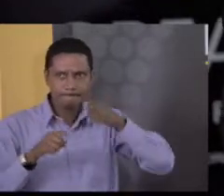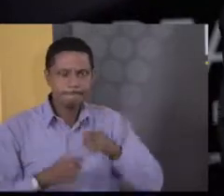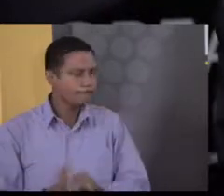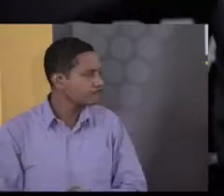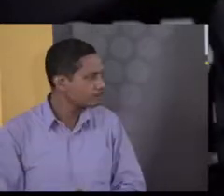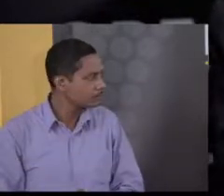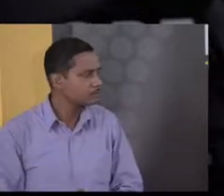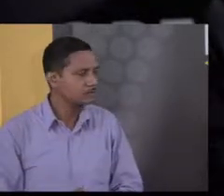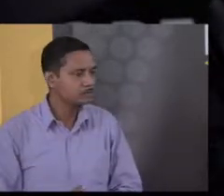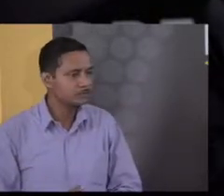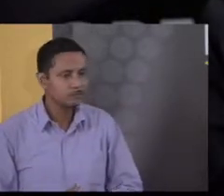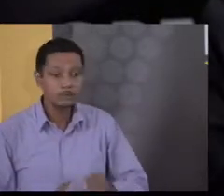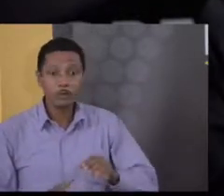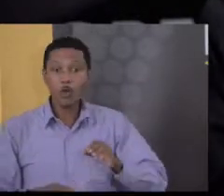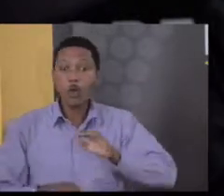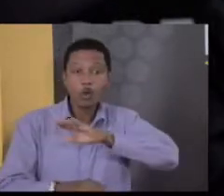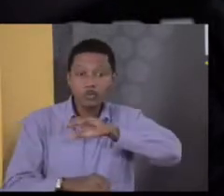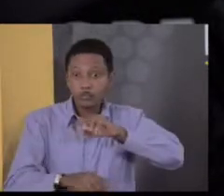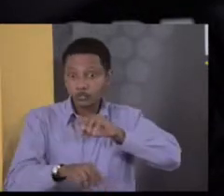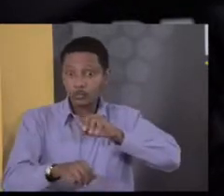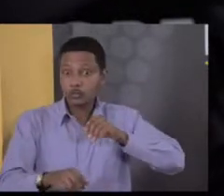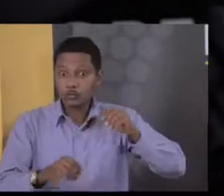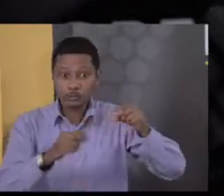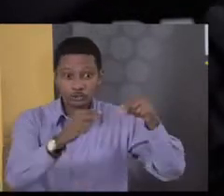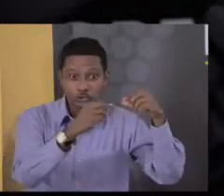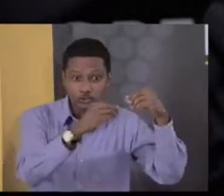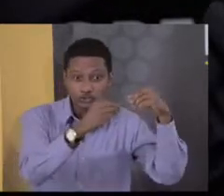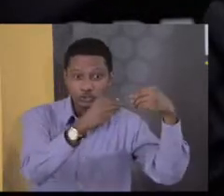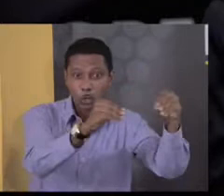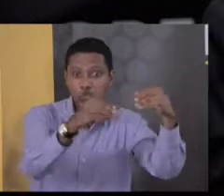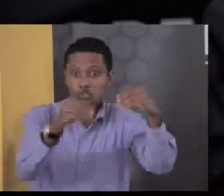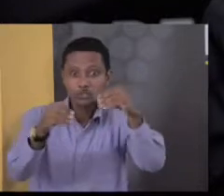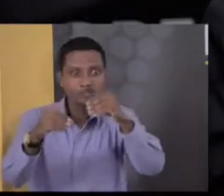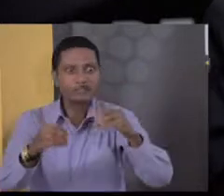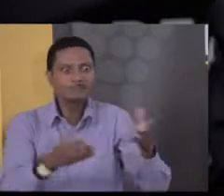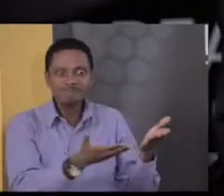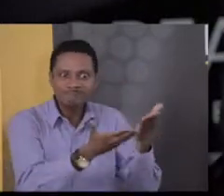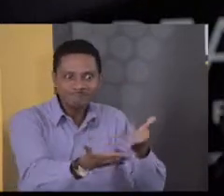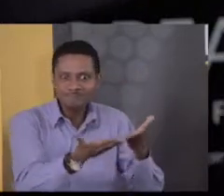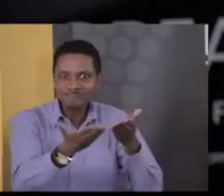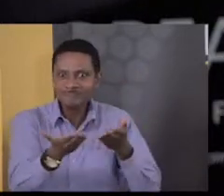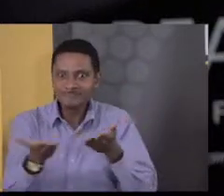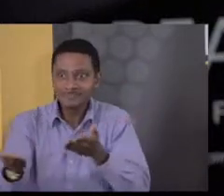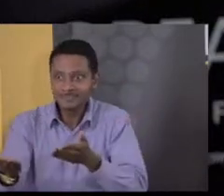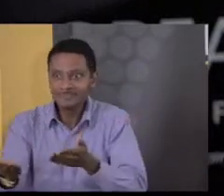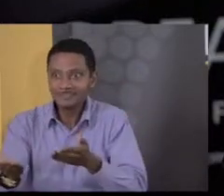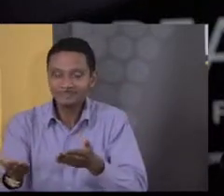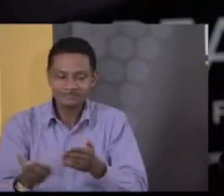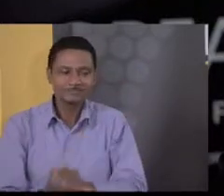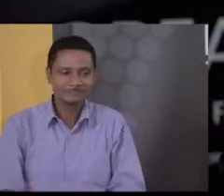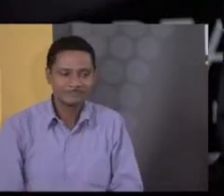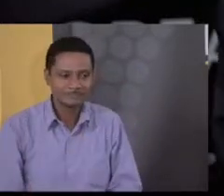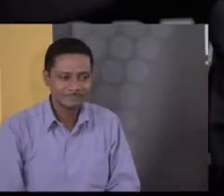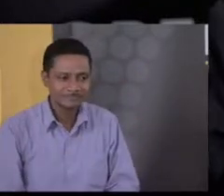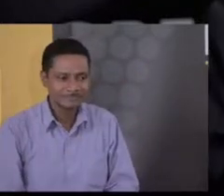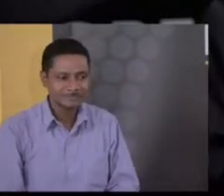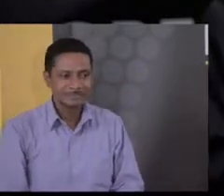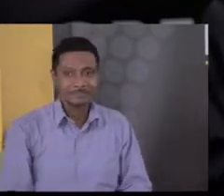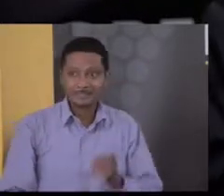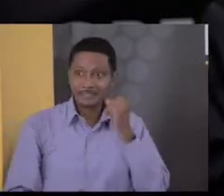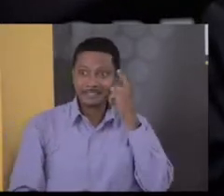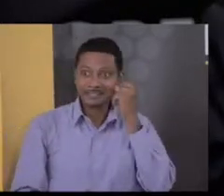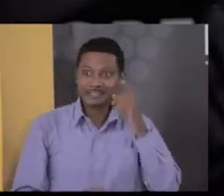started out small. They're not doing anything on their own, but we know the quality when we see it. Those of us